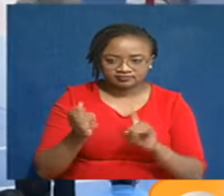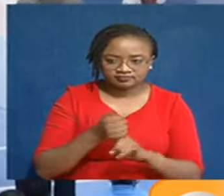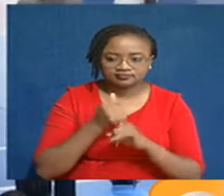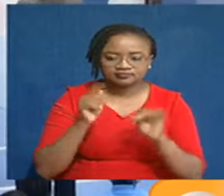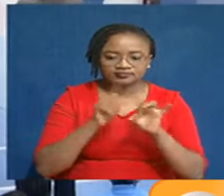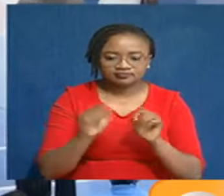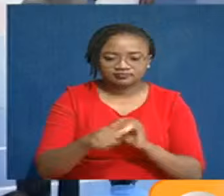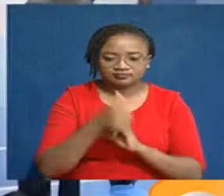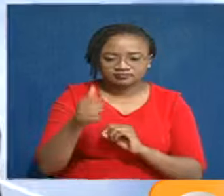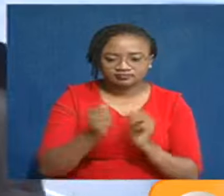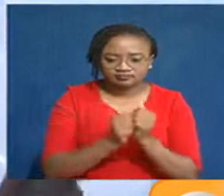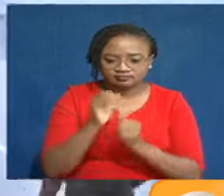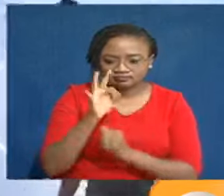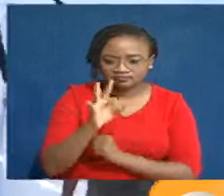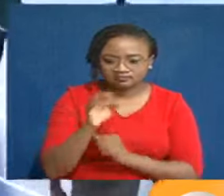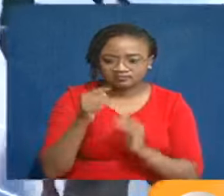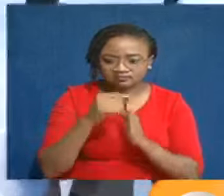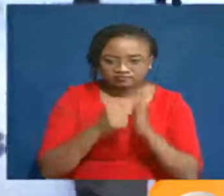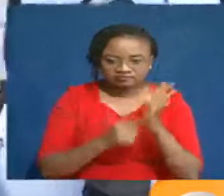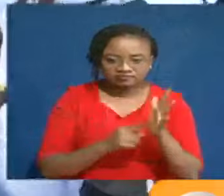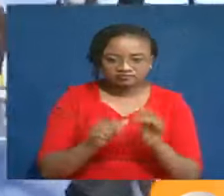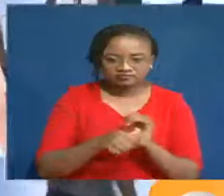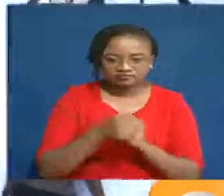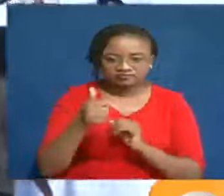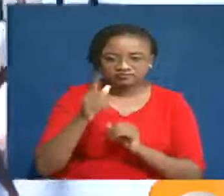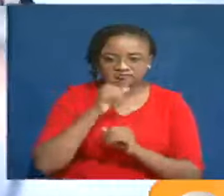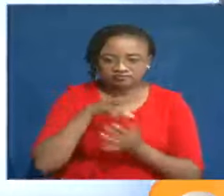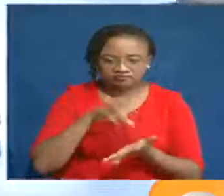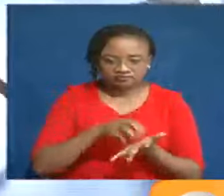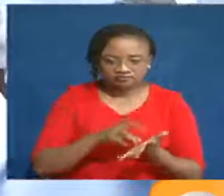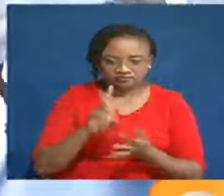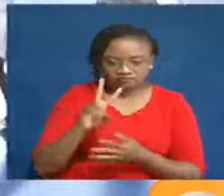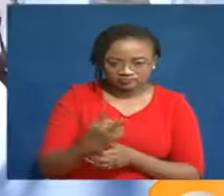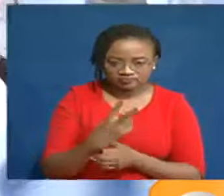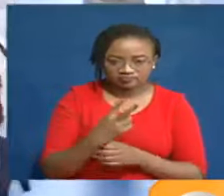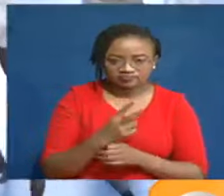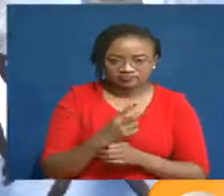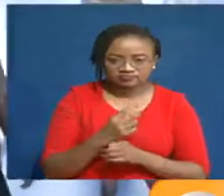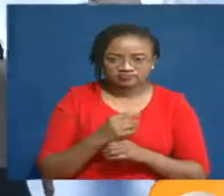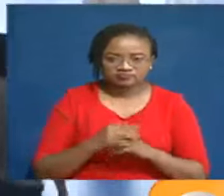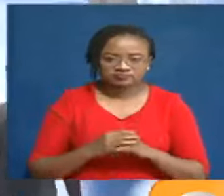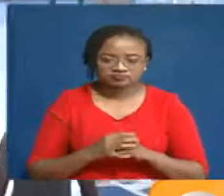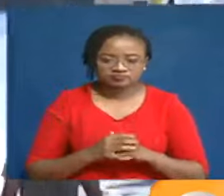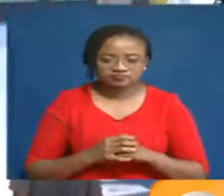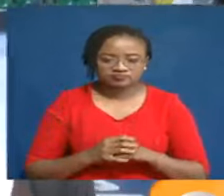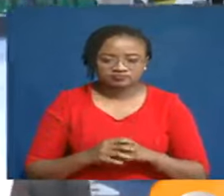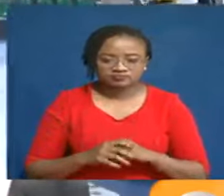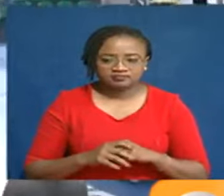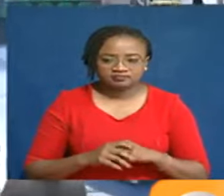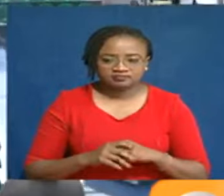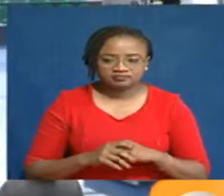13 points for the impressive bankers, who finished second in Pool C behind REG of Rwanda.